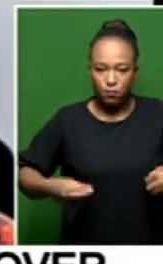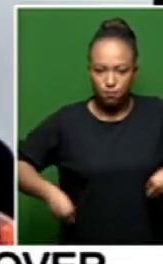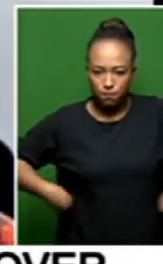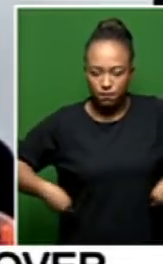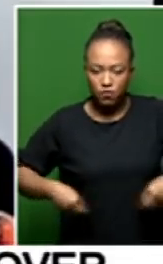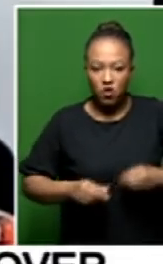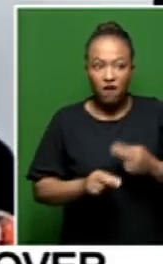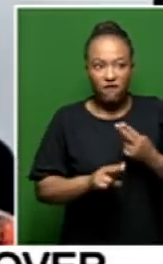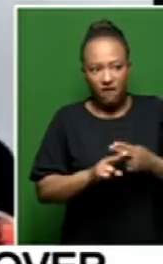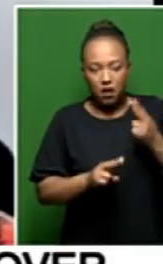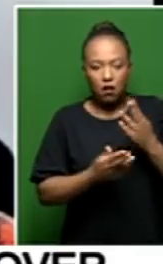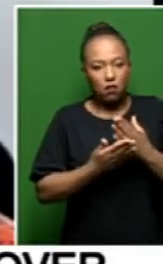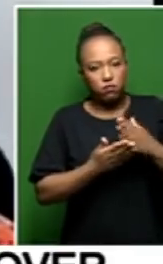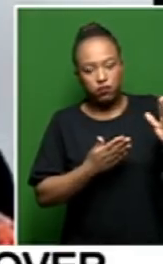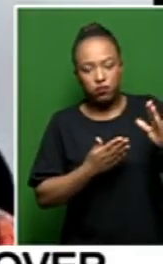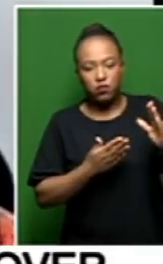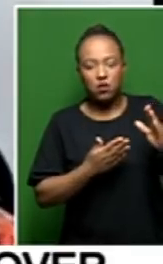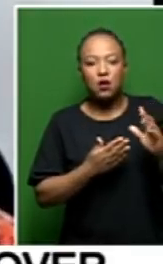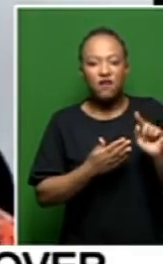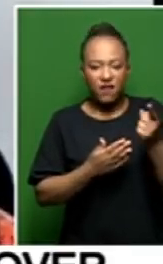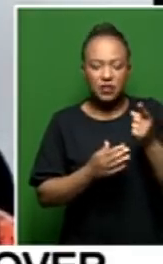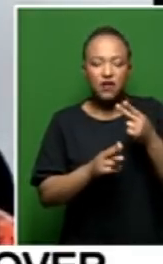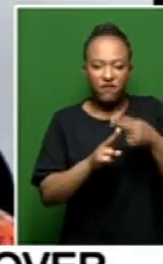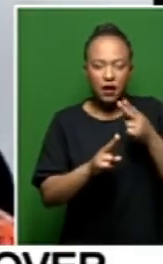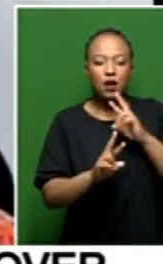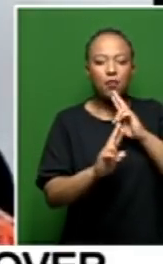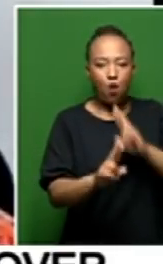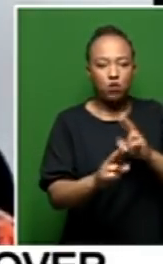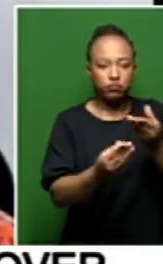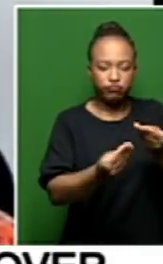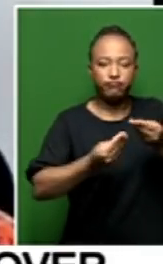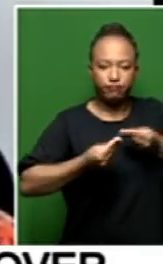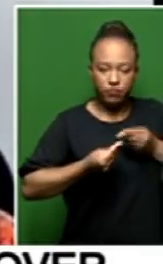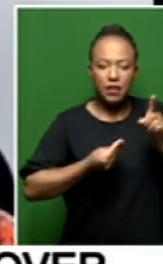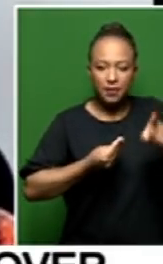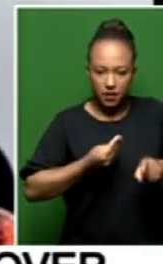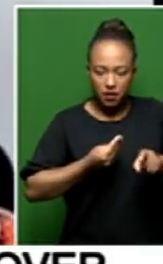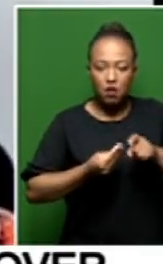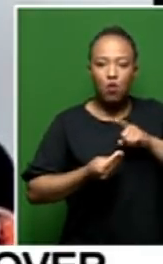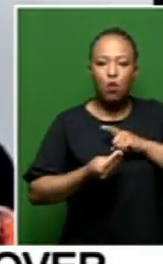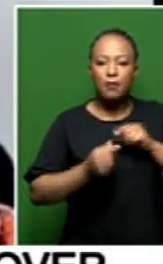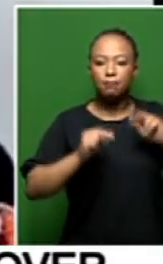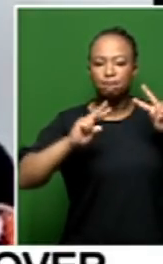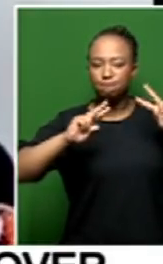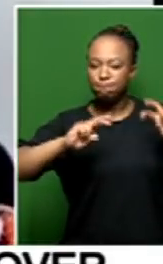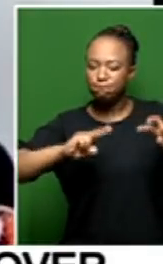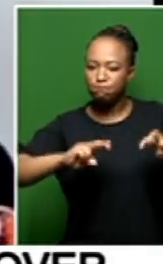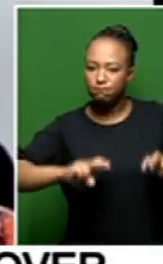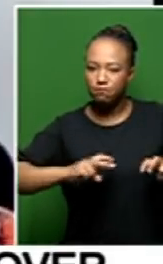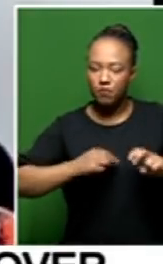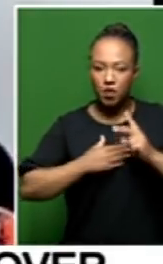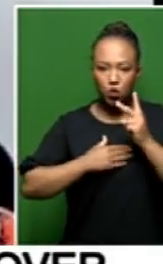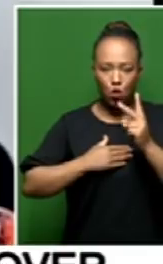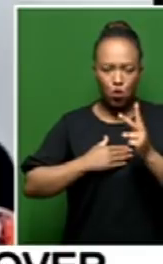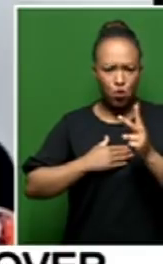finality without the final report. You've just said, Sakina, that the investigation was to look at whether or